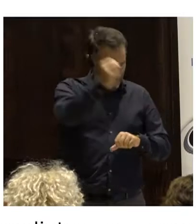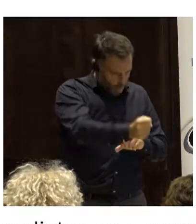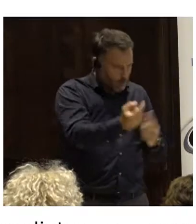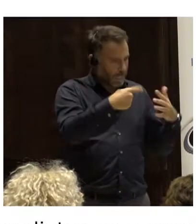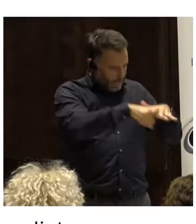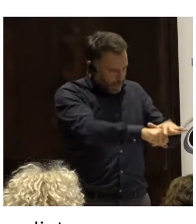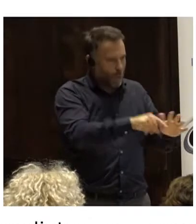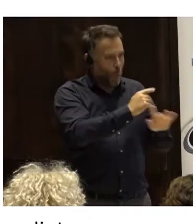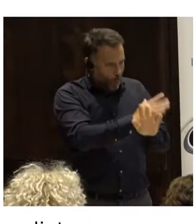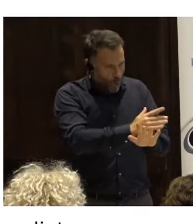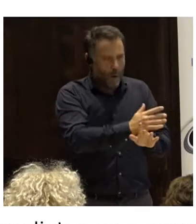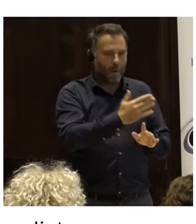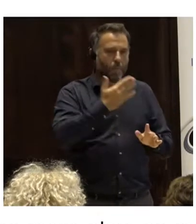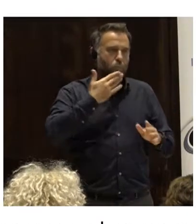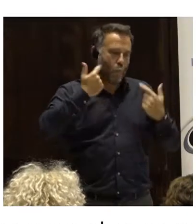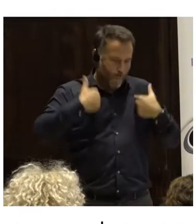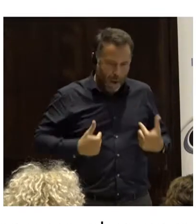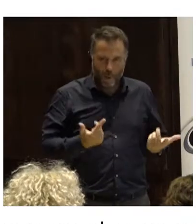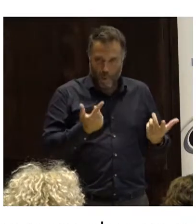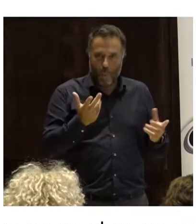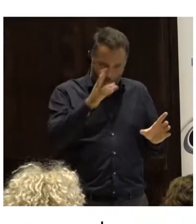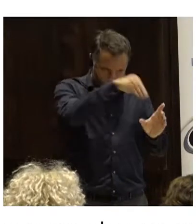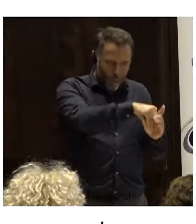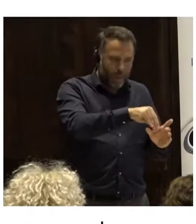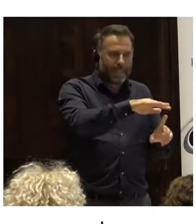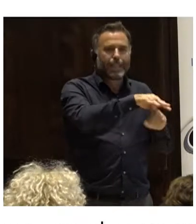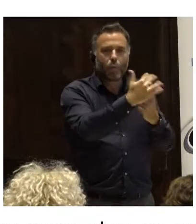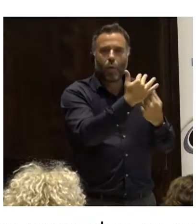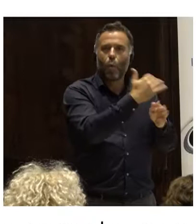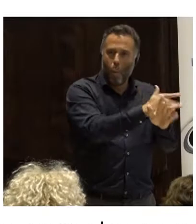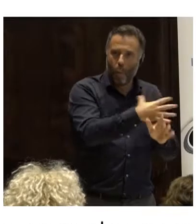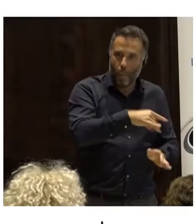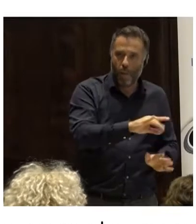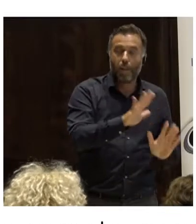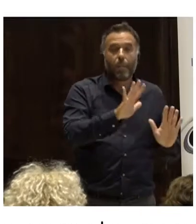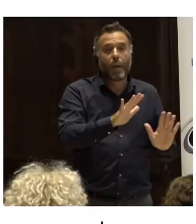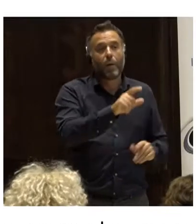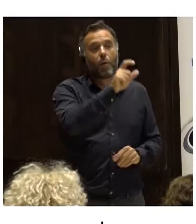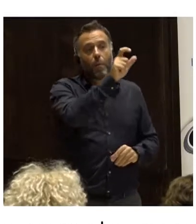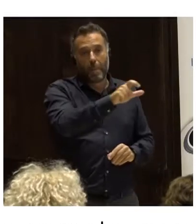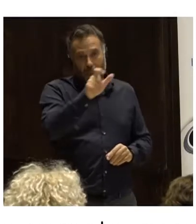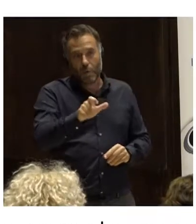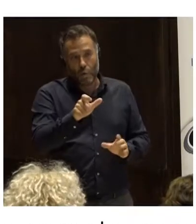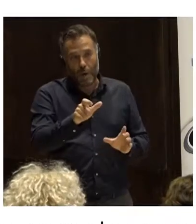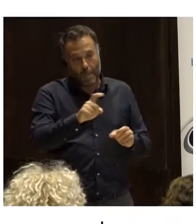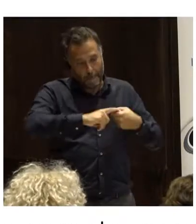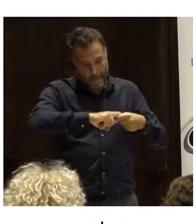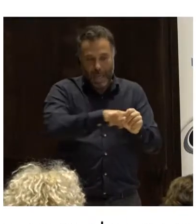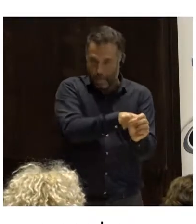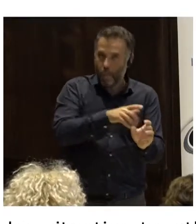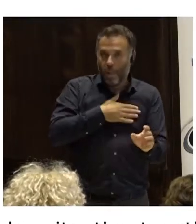play situation together with the peers. Thank you.